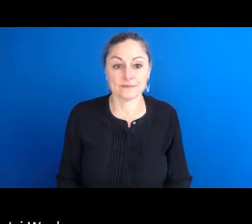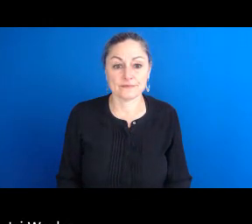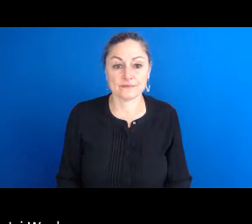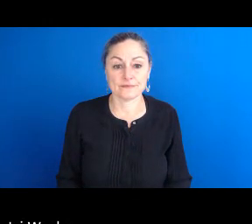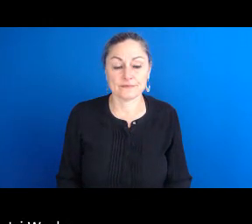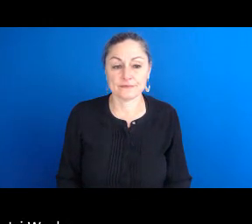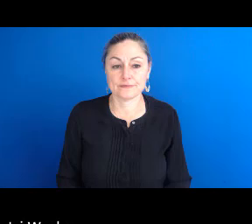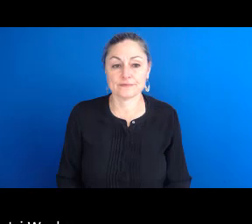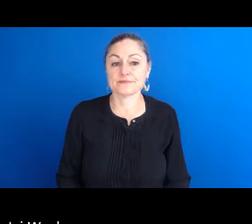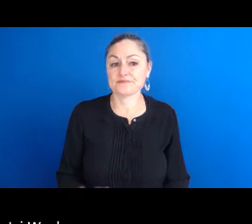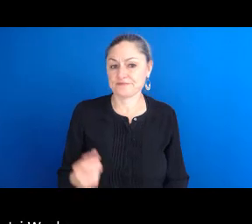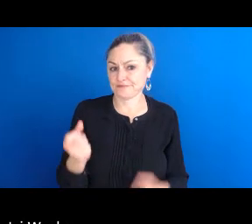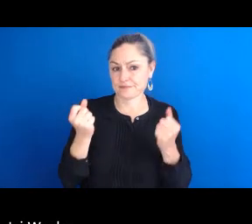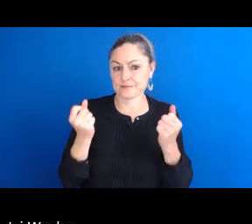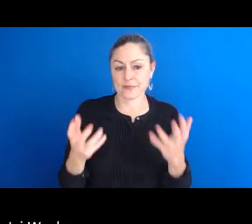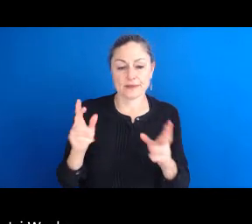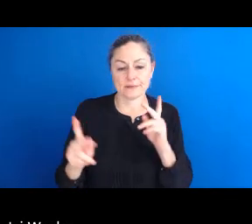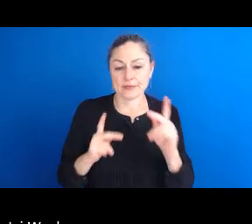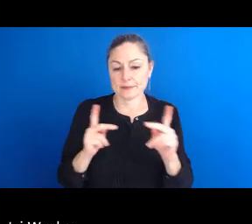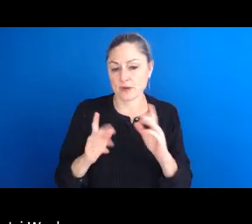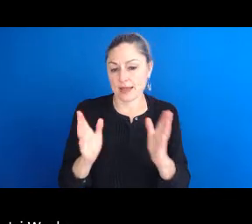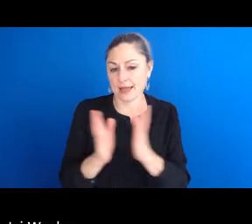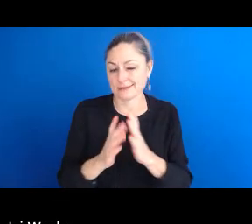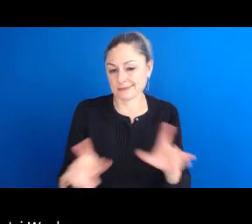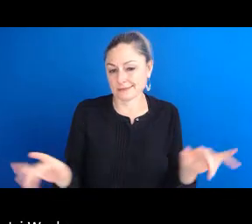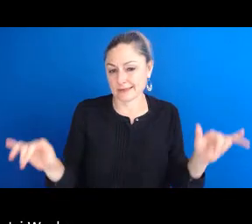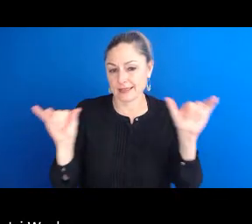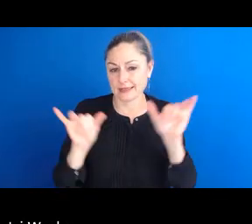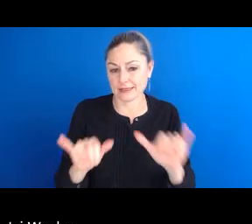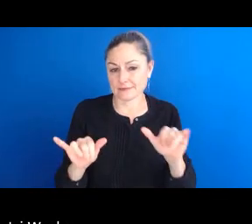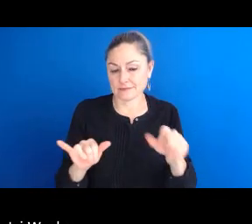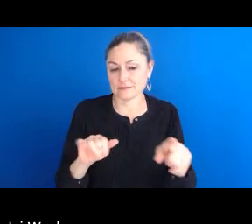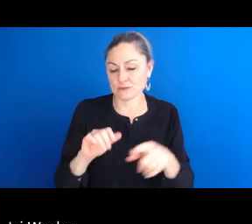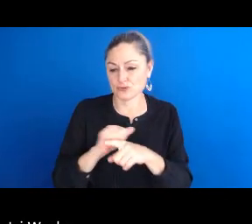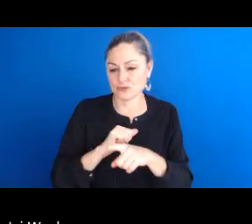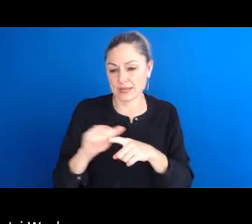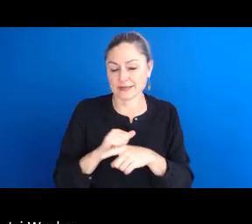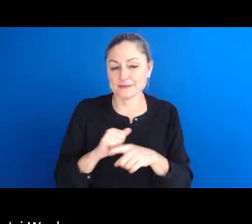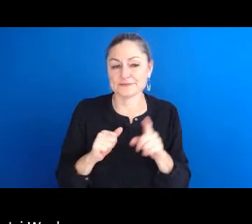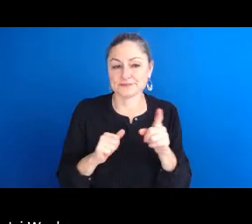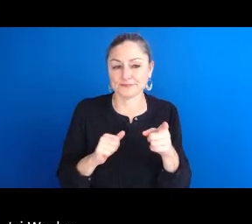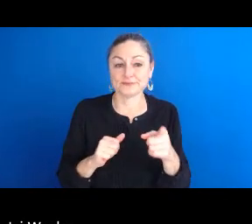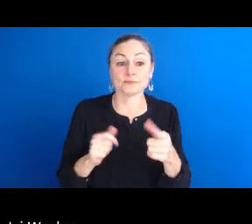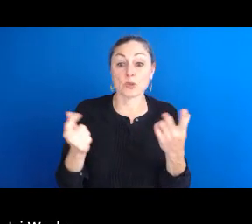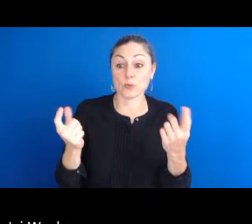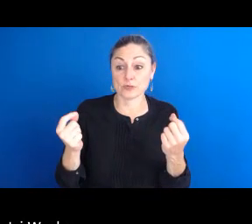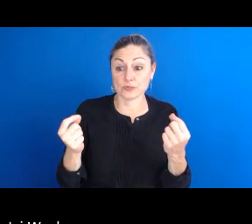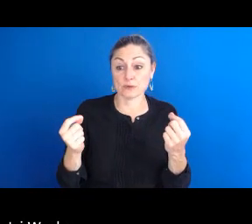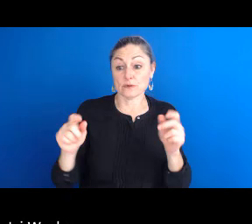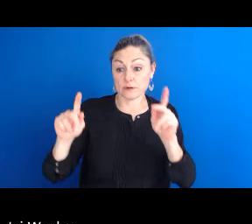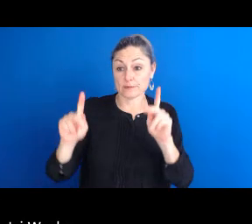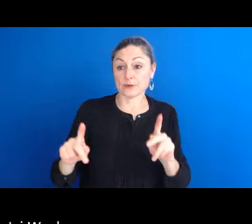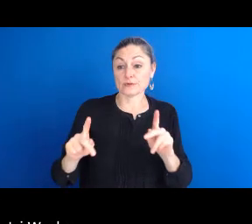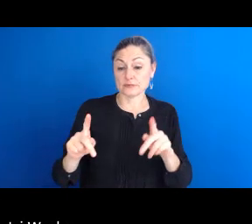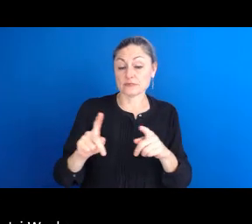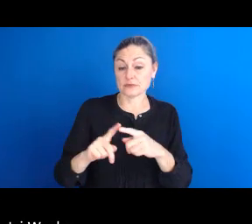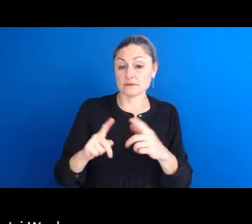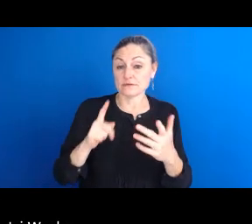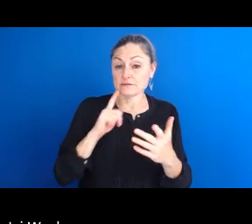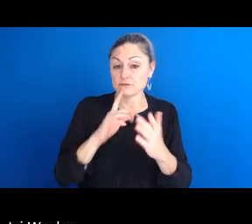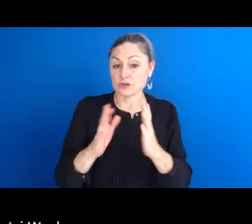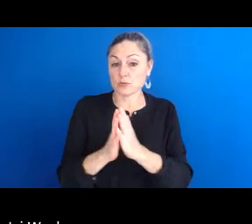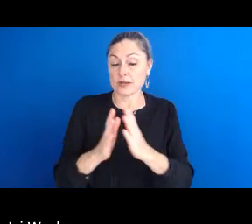A question that often comes up in training settings is what to do when someone's request for an assistance animal or any